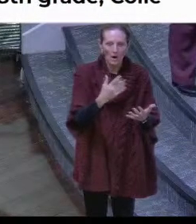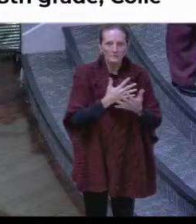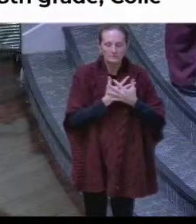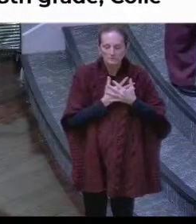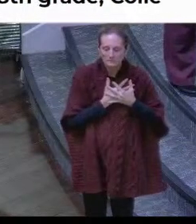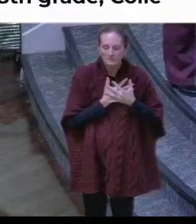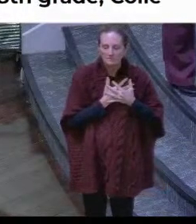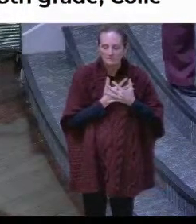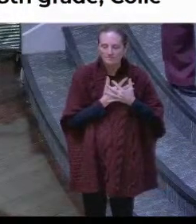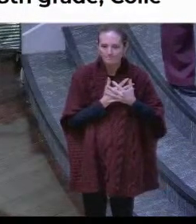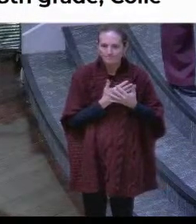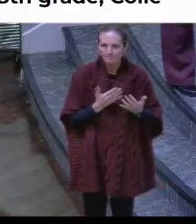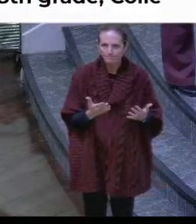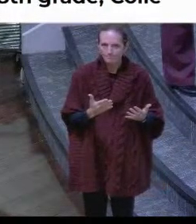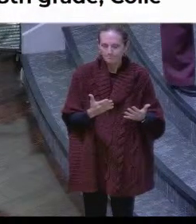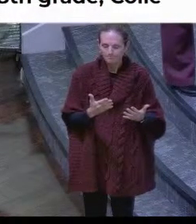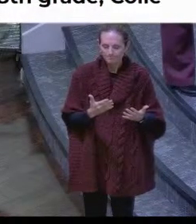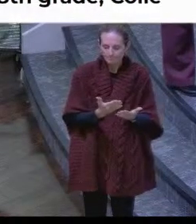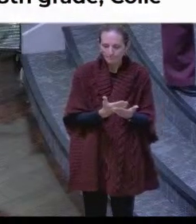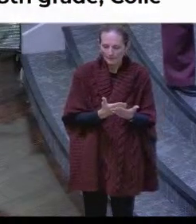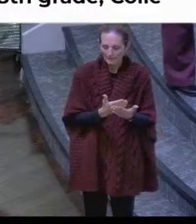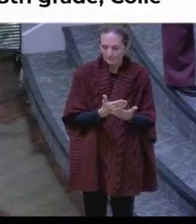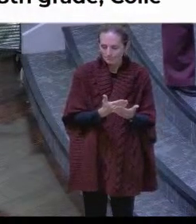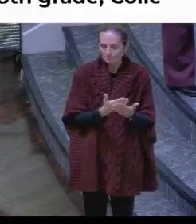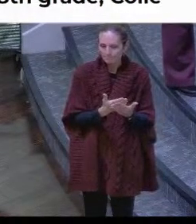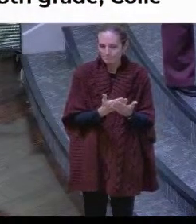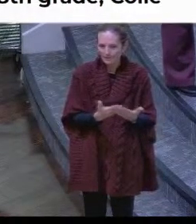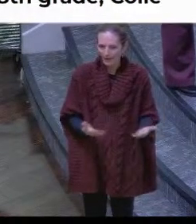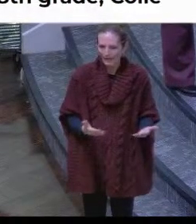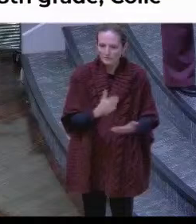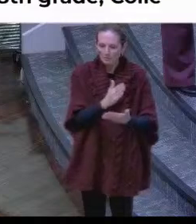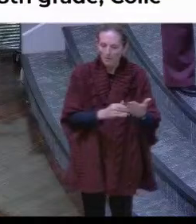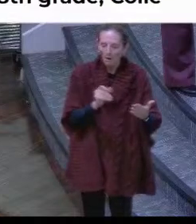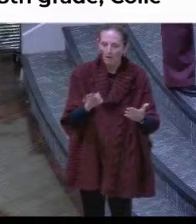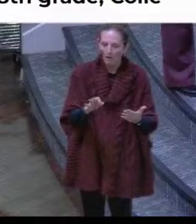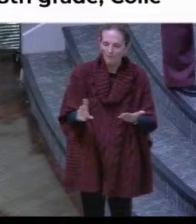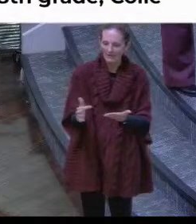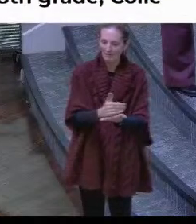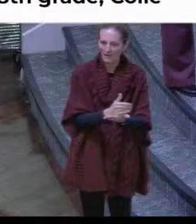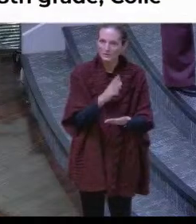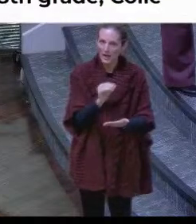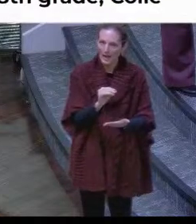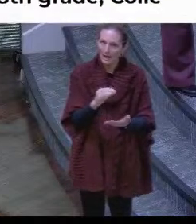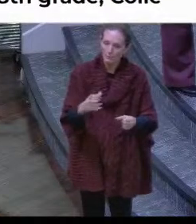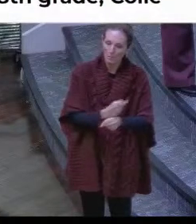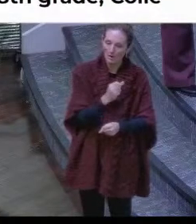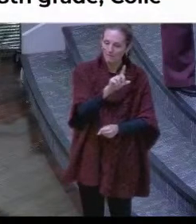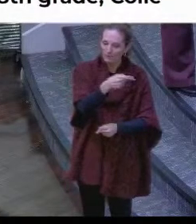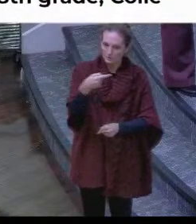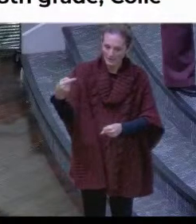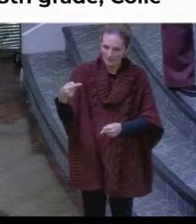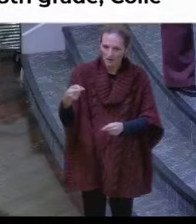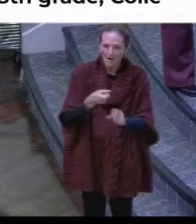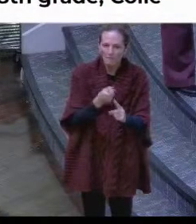pieces that was part of this collection and was a winner, a first place winner, came from a